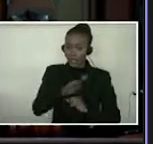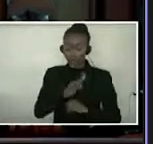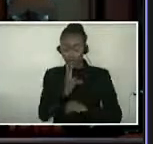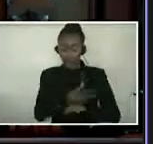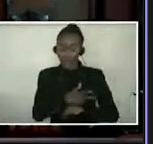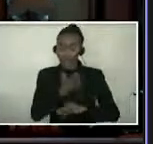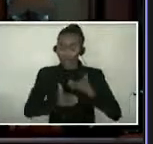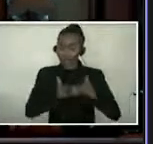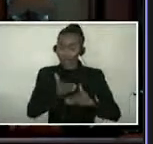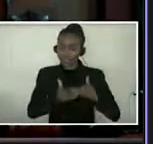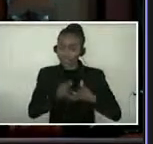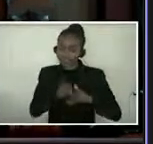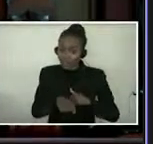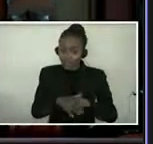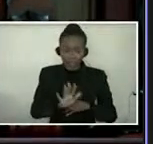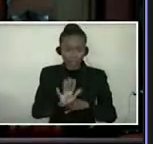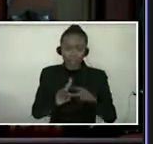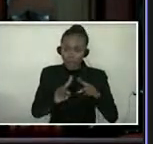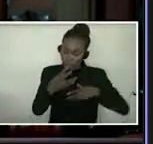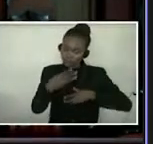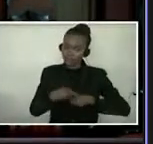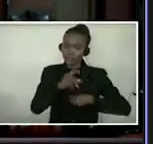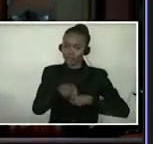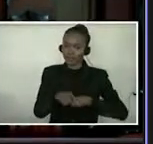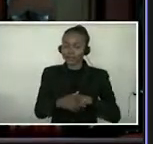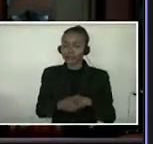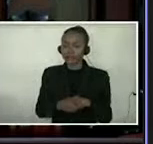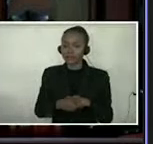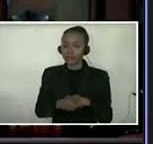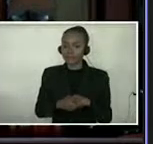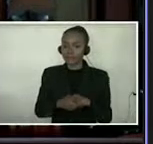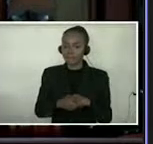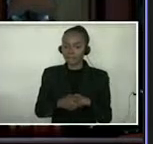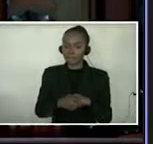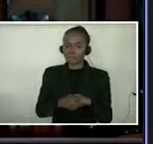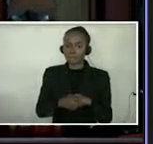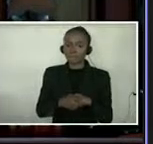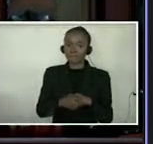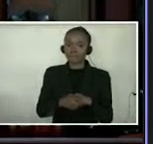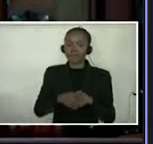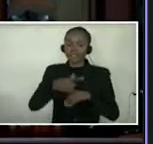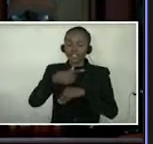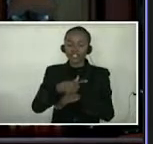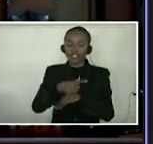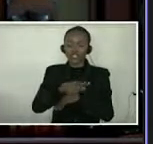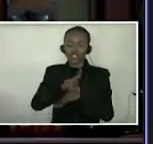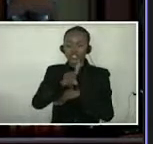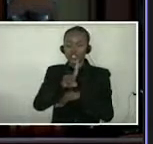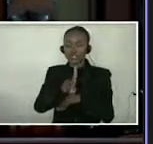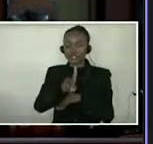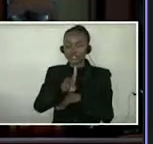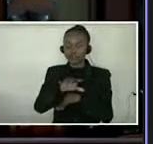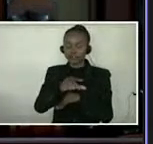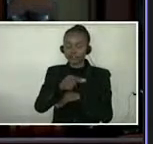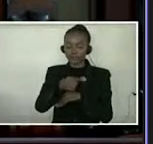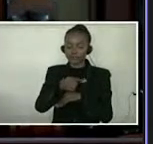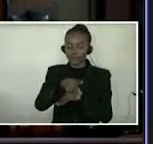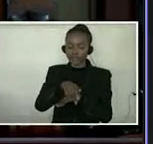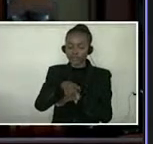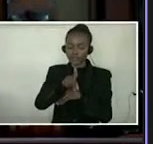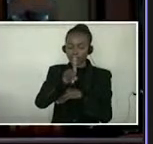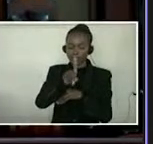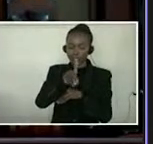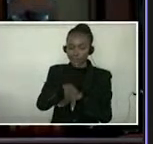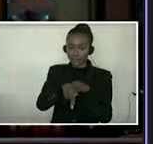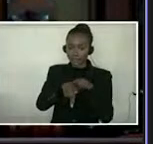teaching the fish to fish it has been seen contributing significantly to the gdp and can be considered a golden coin chef personnel will